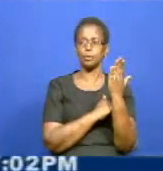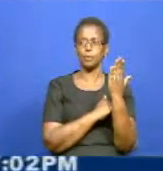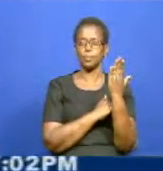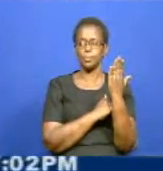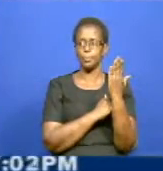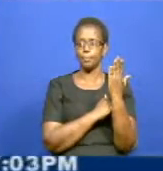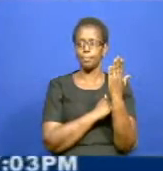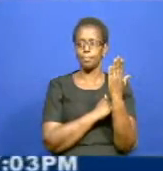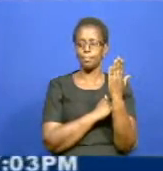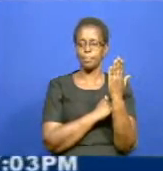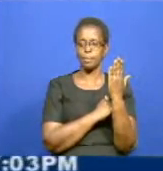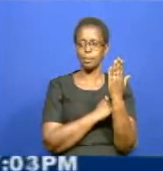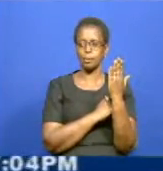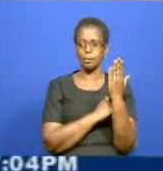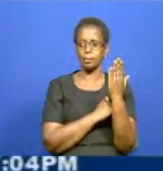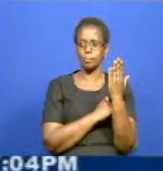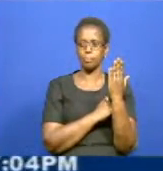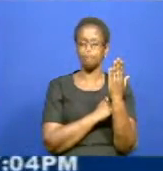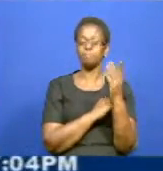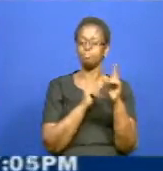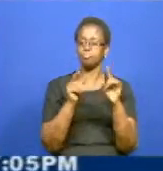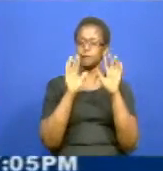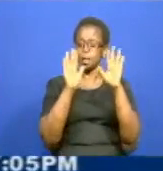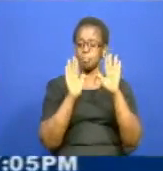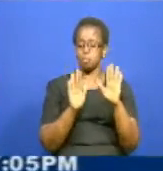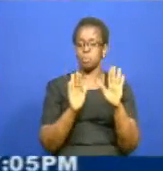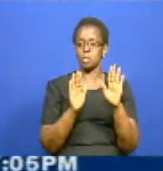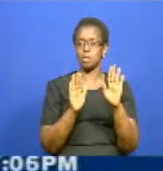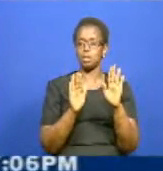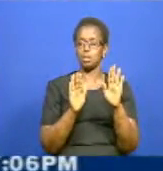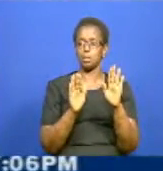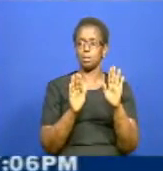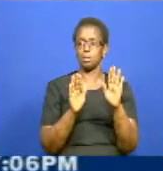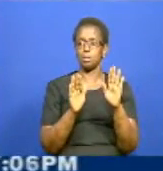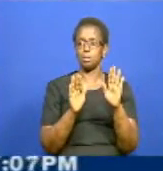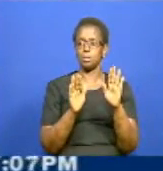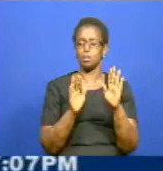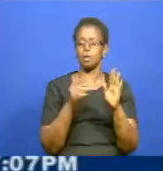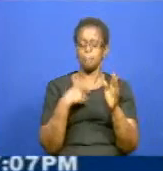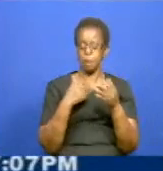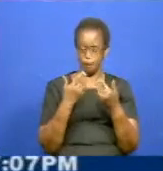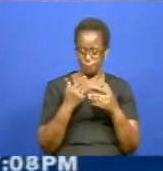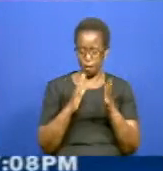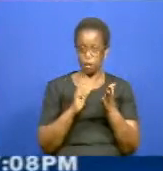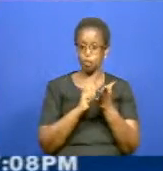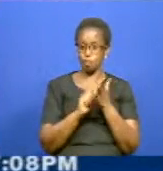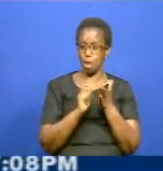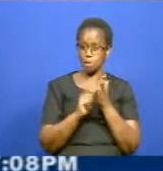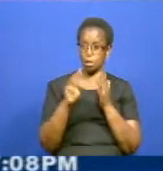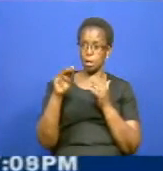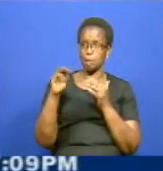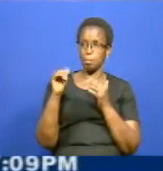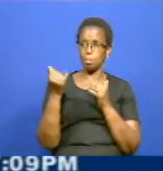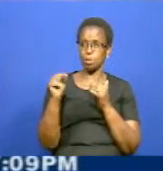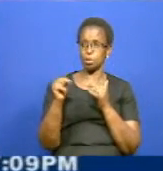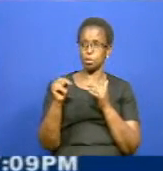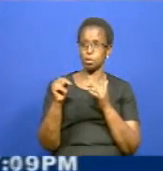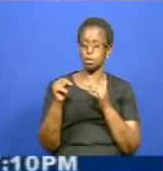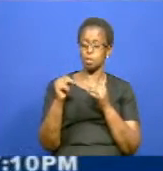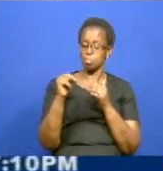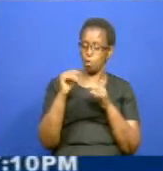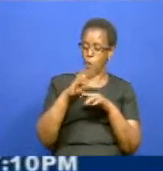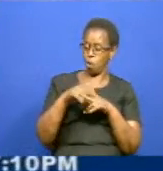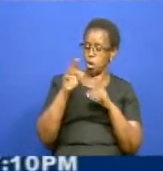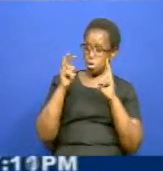Speaker, this statement is very important, and I have even written a motion to this effect.